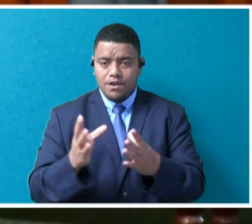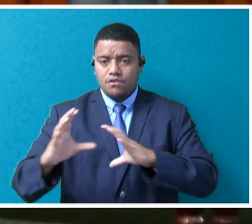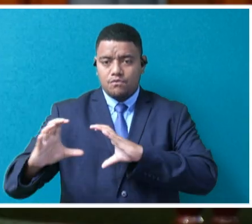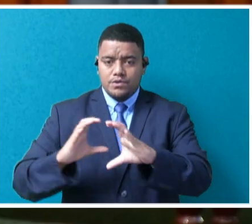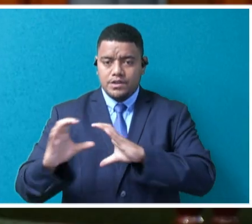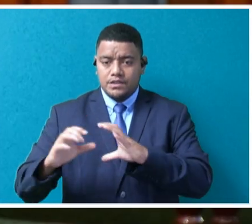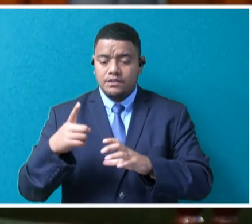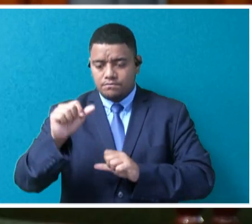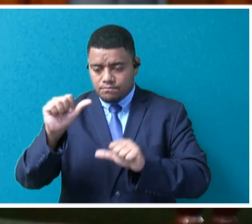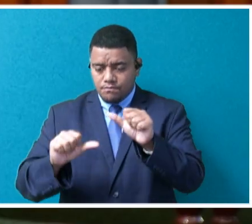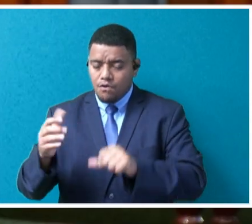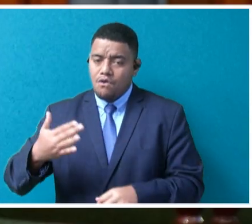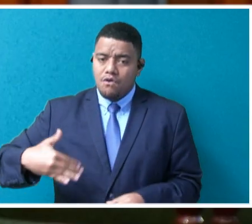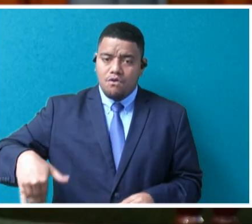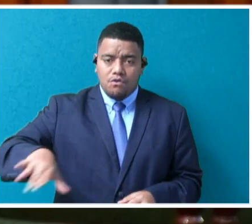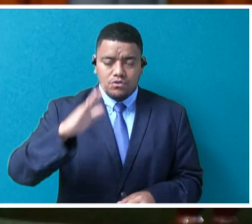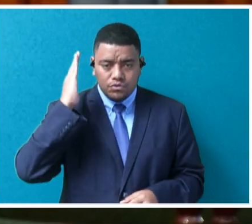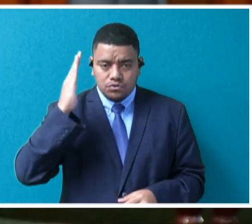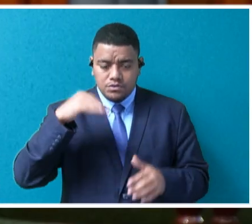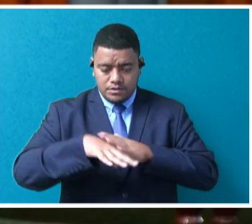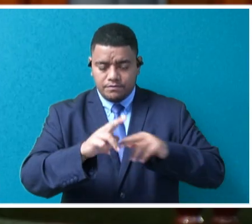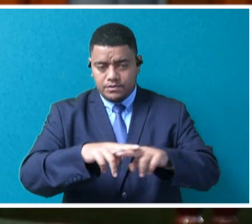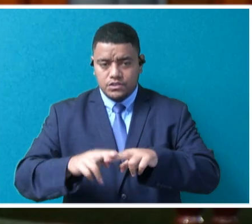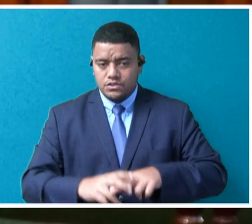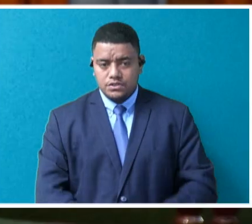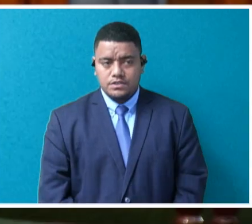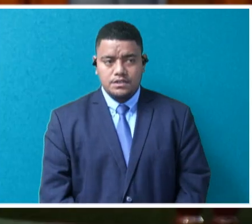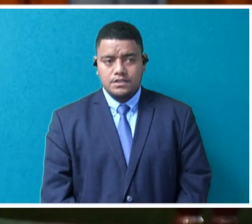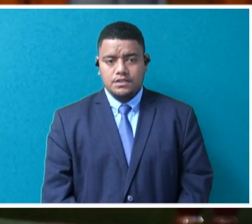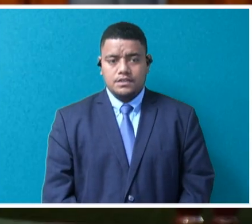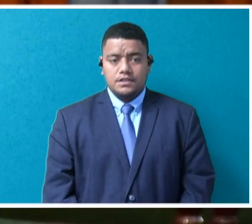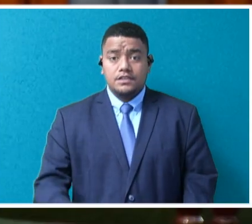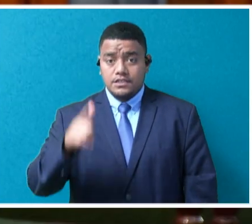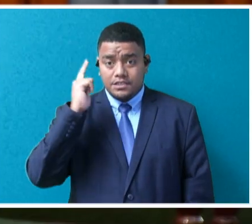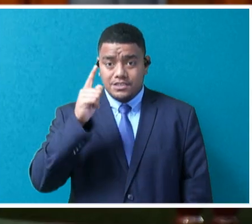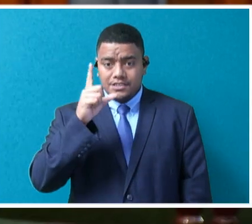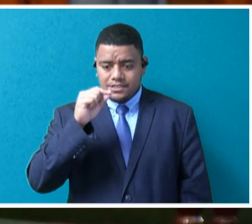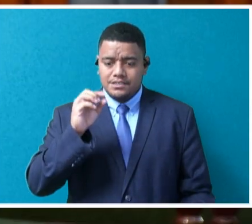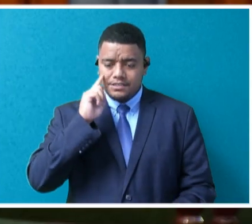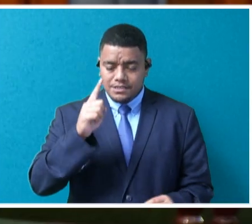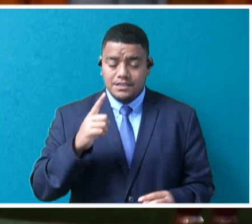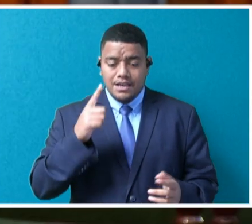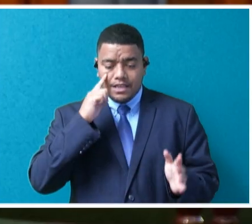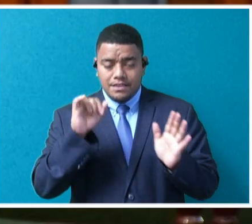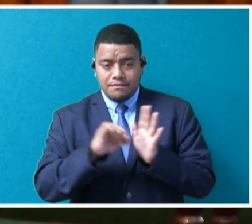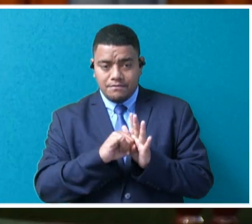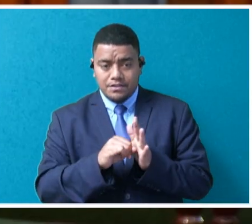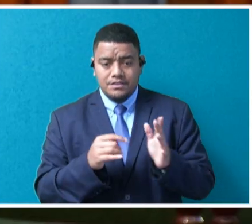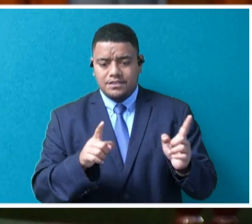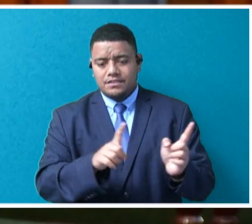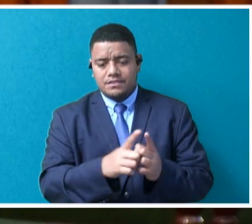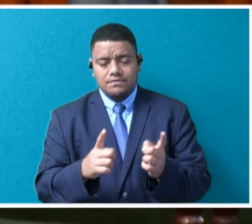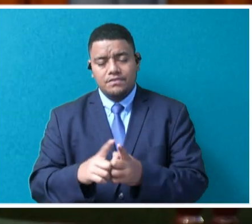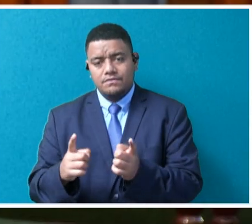and monitoring across all schools in Fiji. Teachers' vacancies are identified through several key